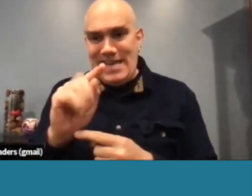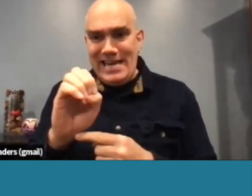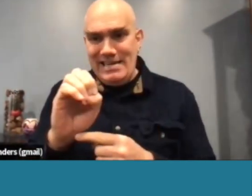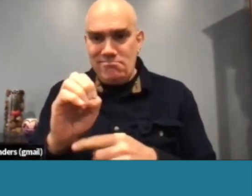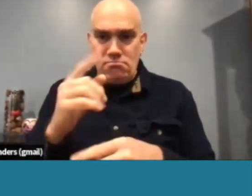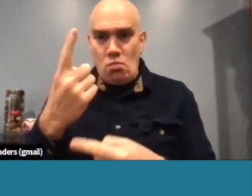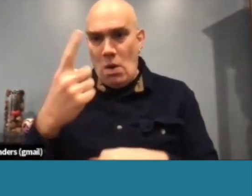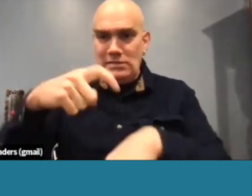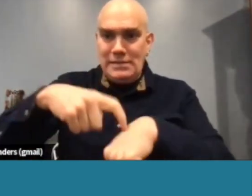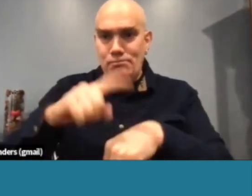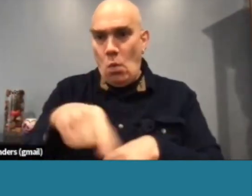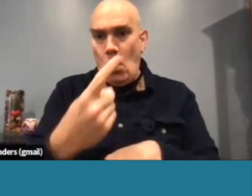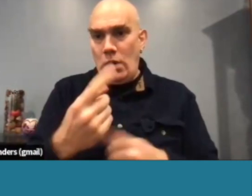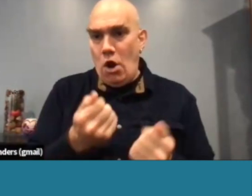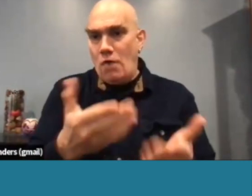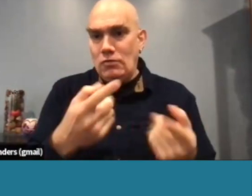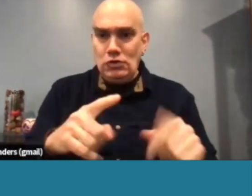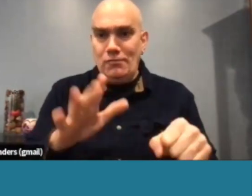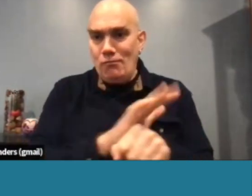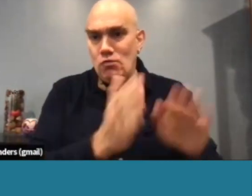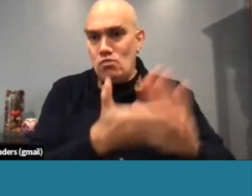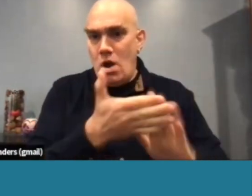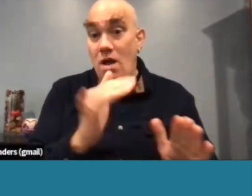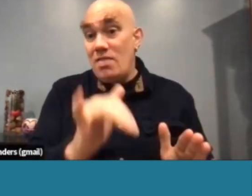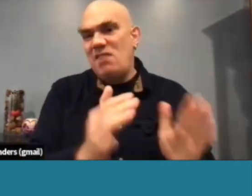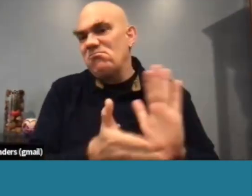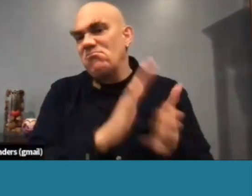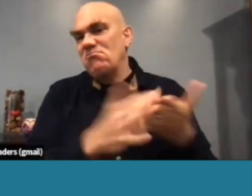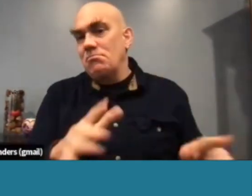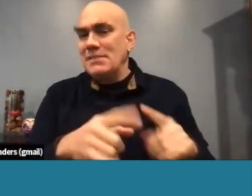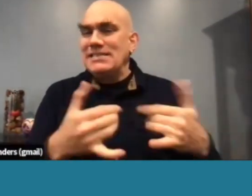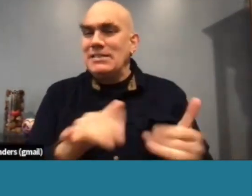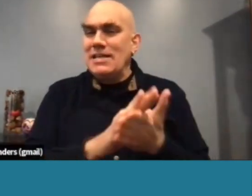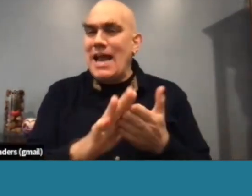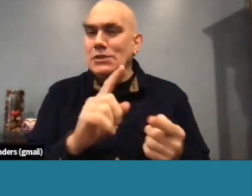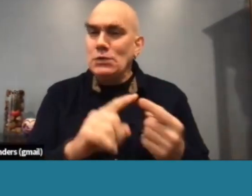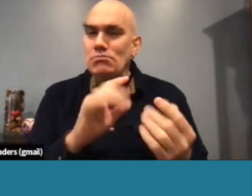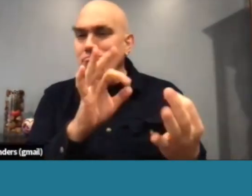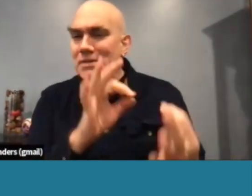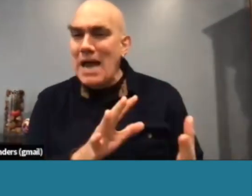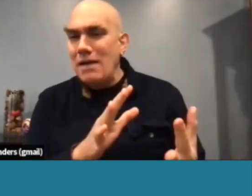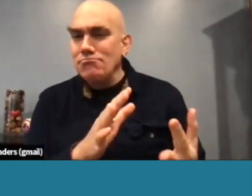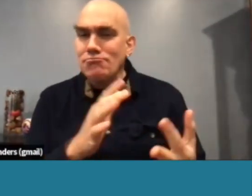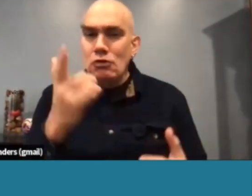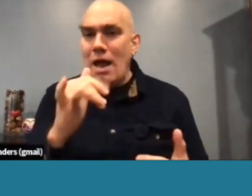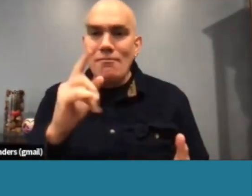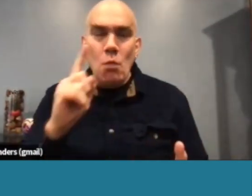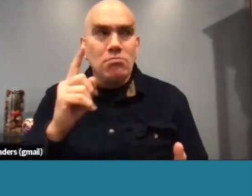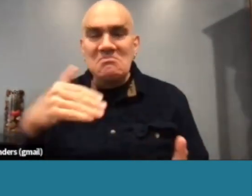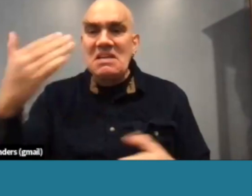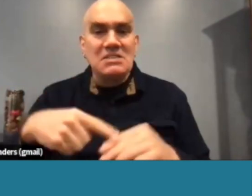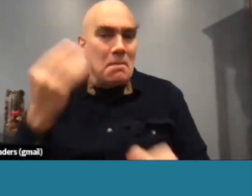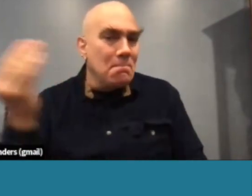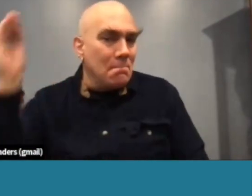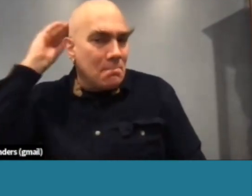Some shows may have just one interpreted date that they'll have interpreters, but it's still nice